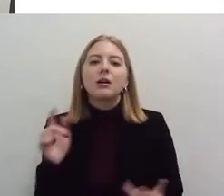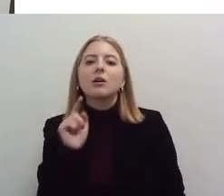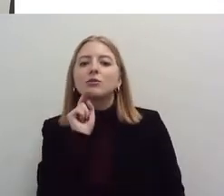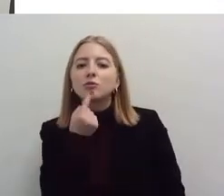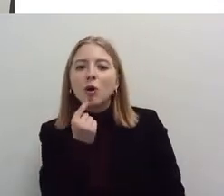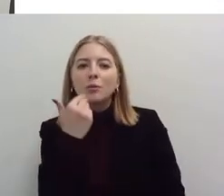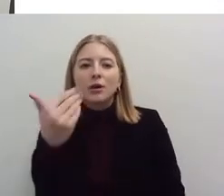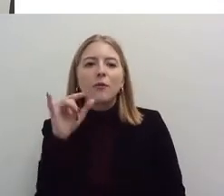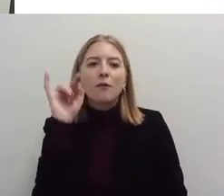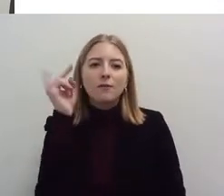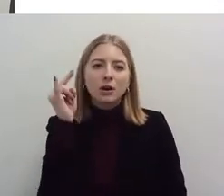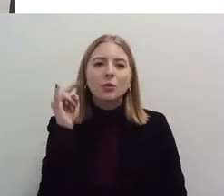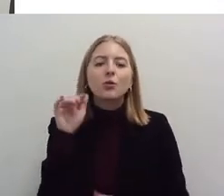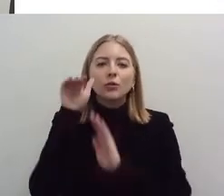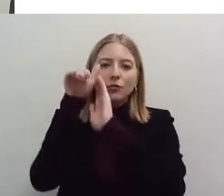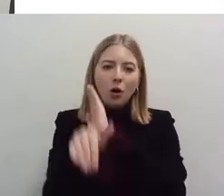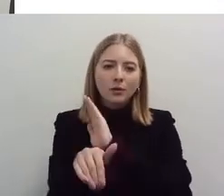and THL in Finland,